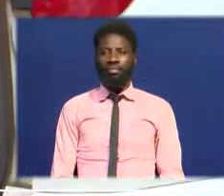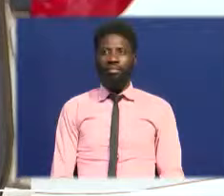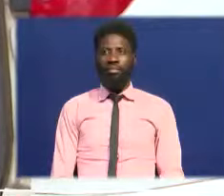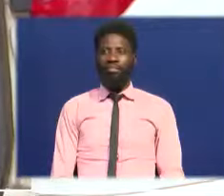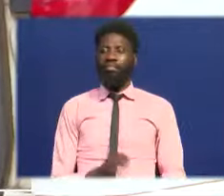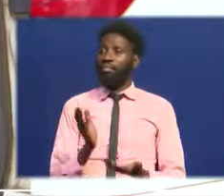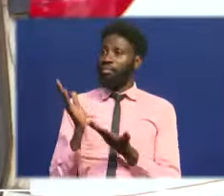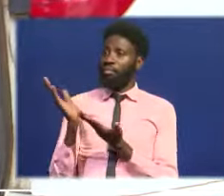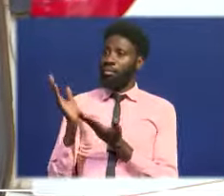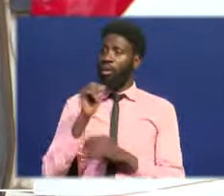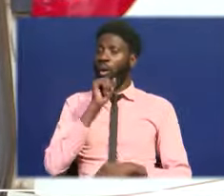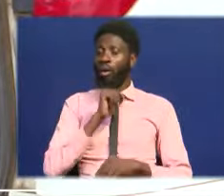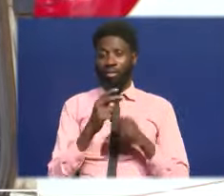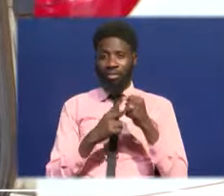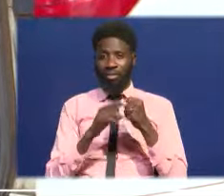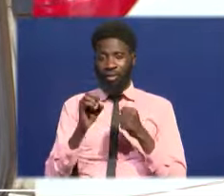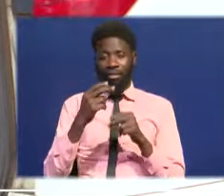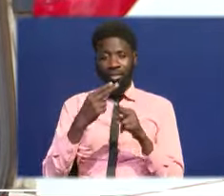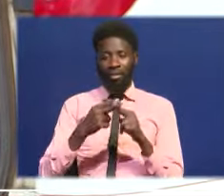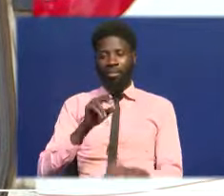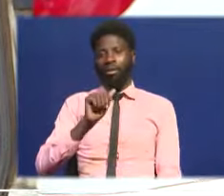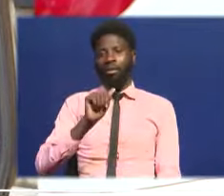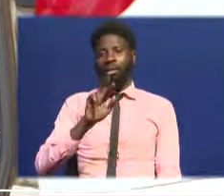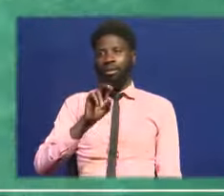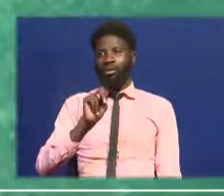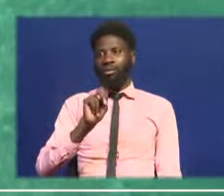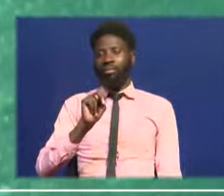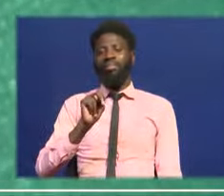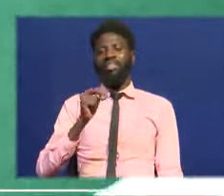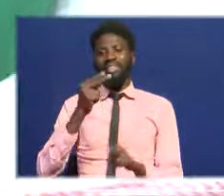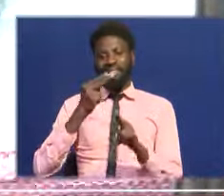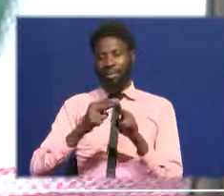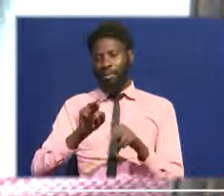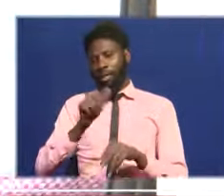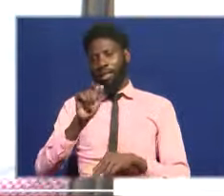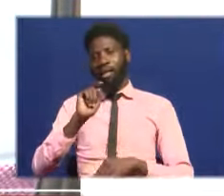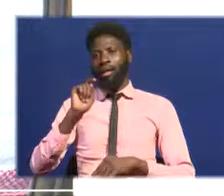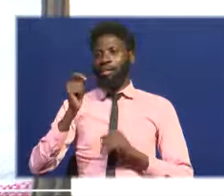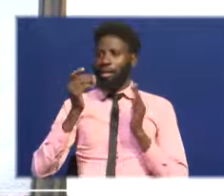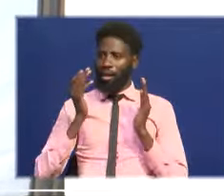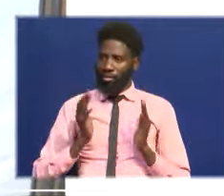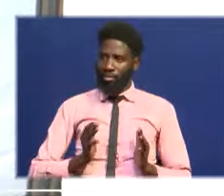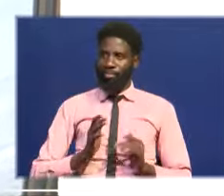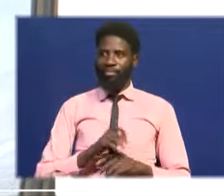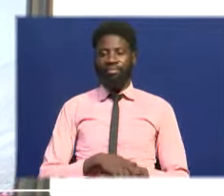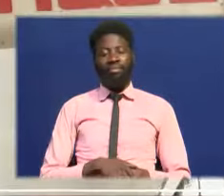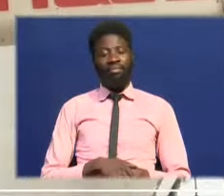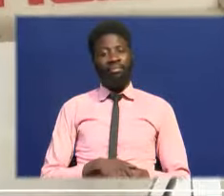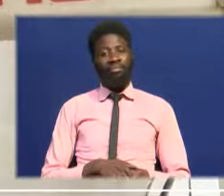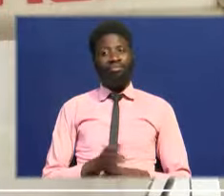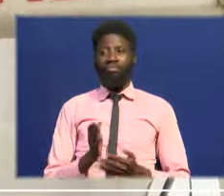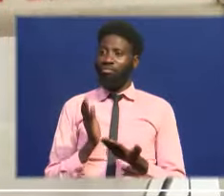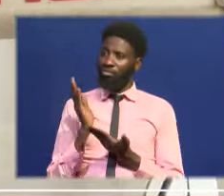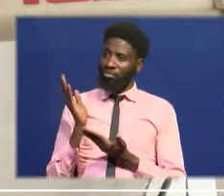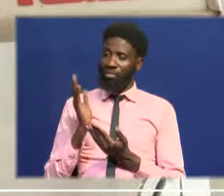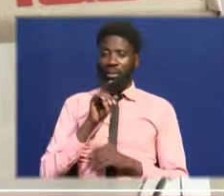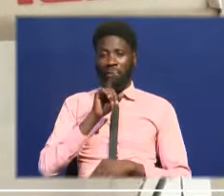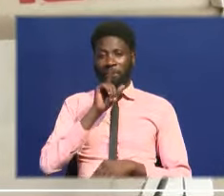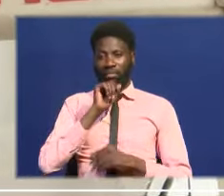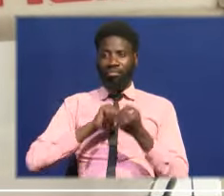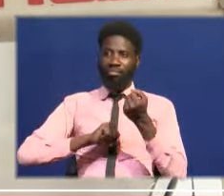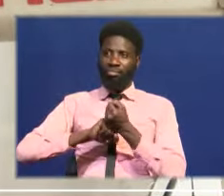Meet 70-year-old Arun Shah, nicknamed Mkenya. He is the man behind the bird activity. His